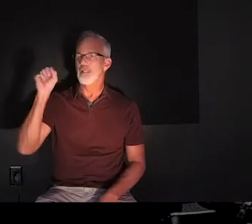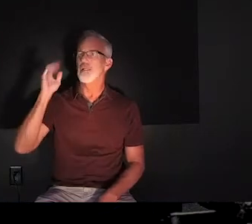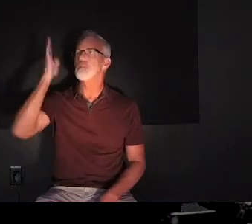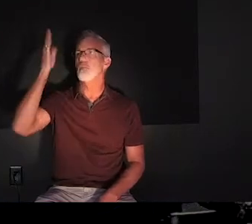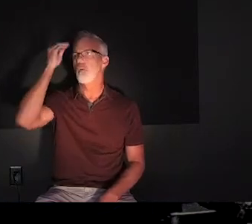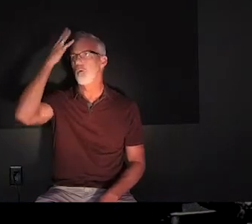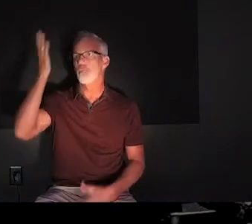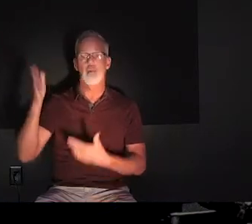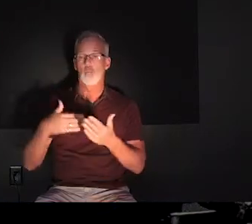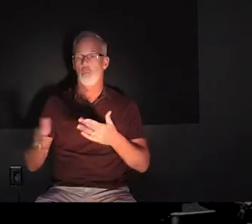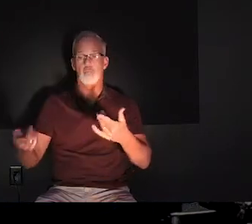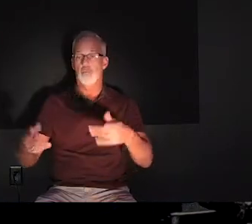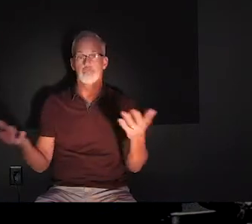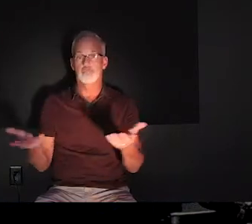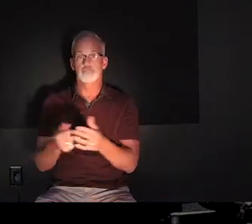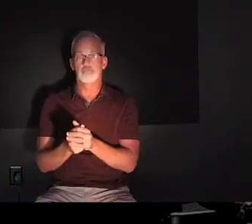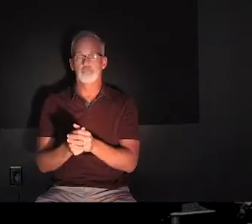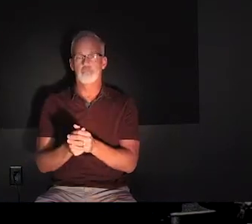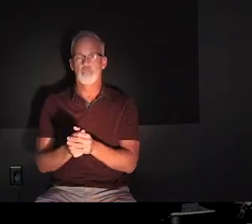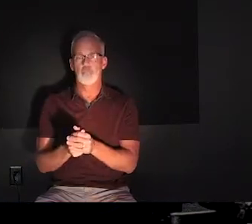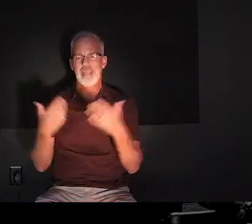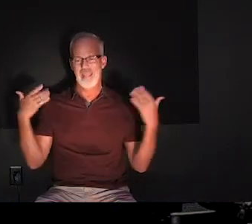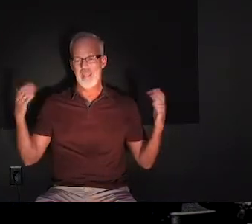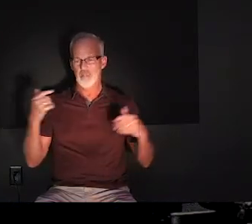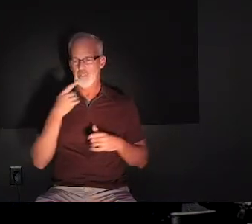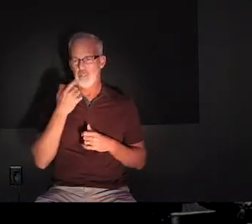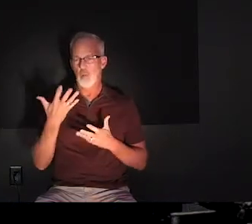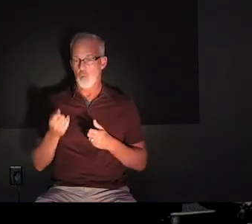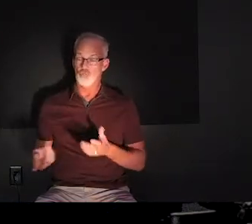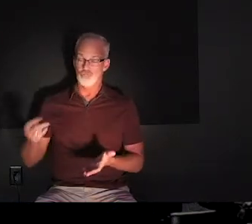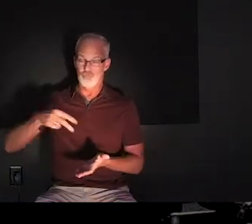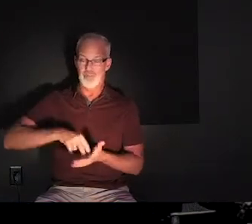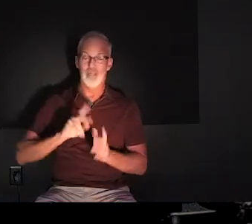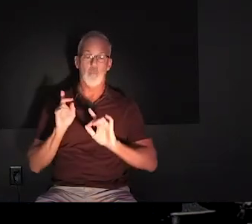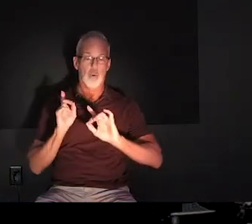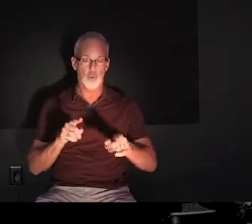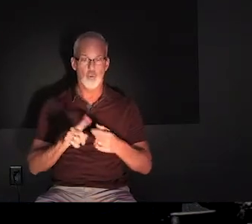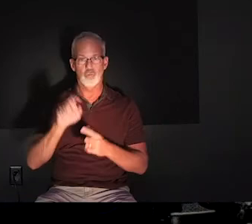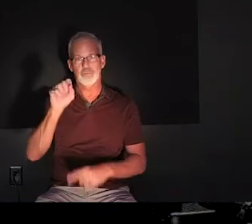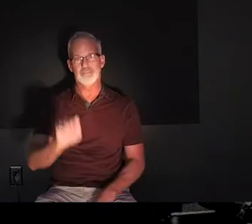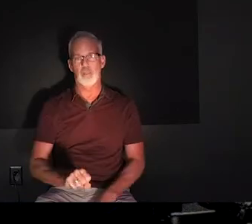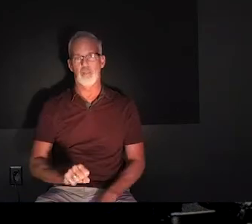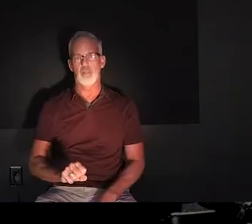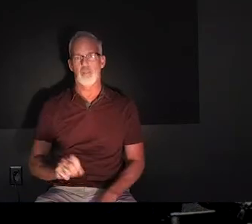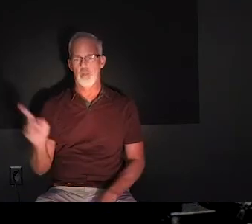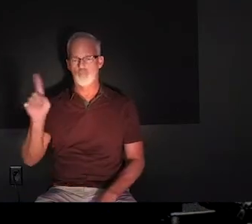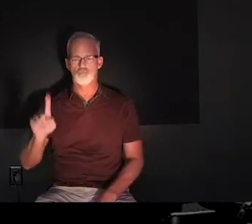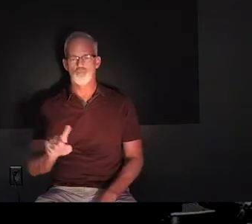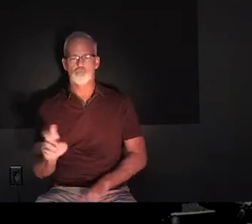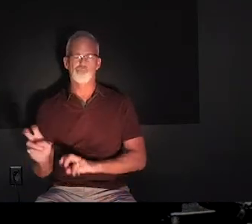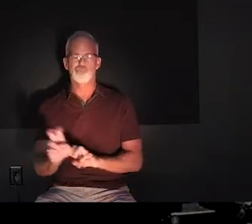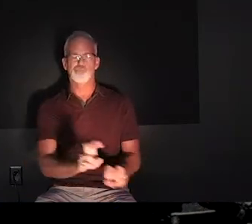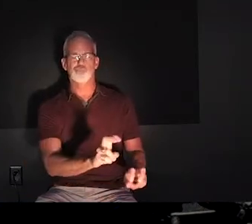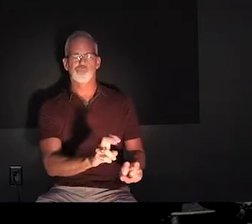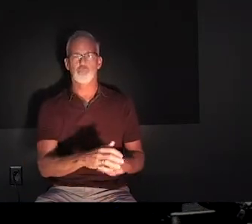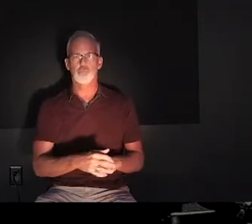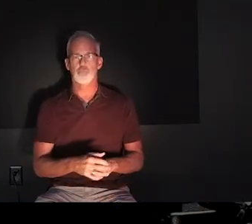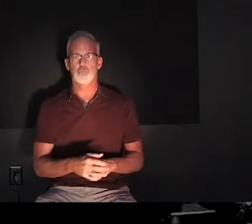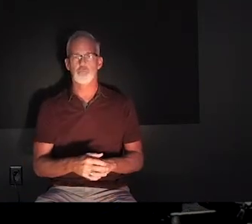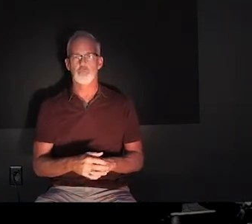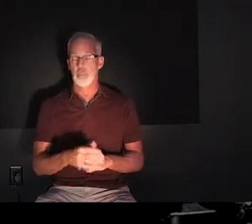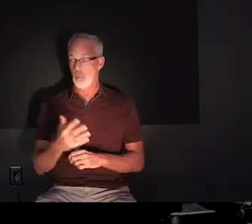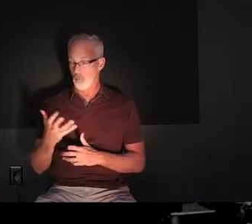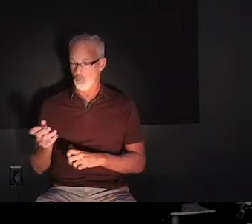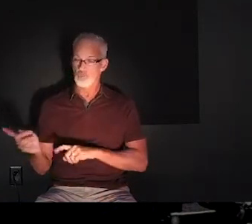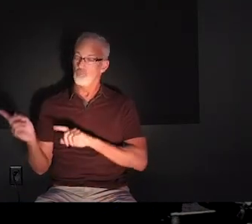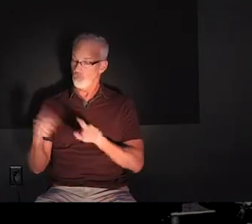angel is going to tell him. He says, I want you to arise and go toward the south. He just says, Philip, this is what I want you to do. I want you to